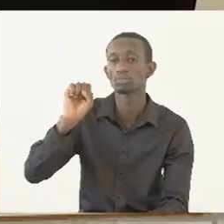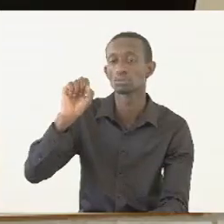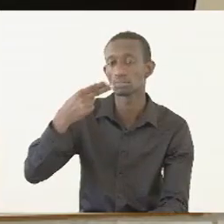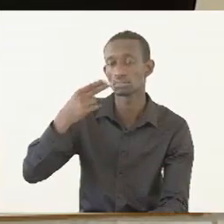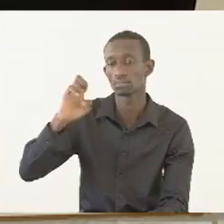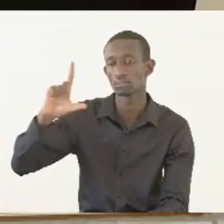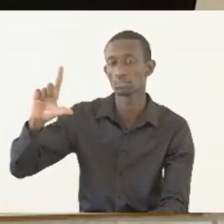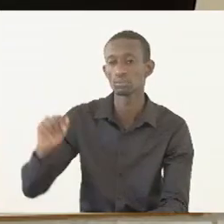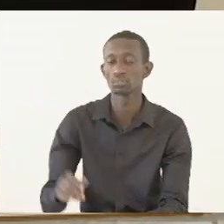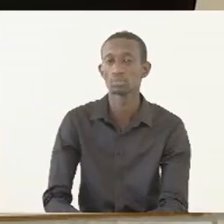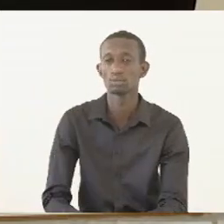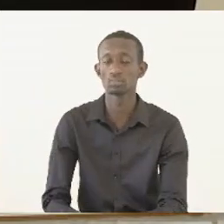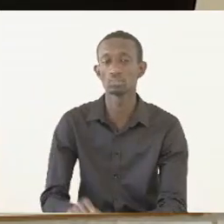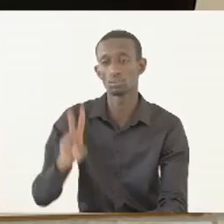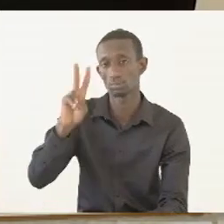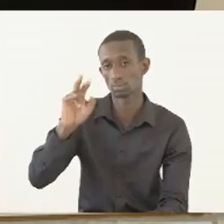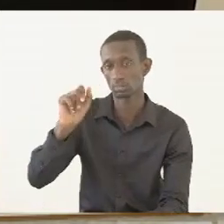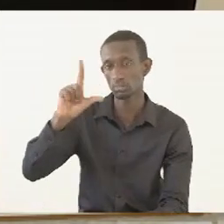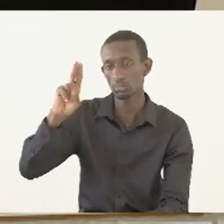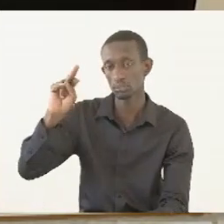And valence shell,